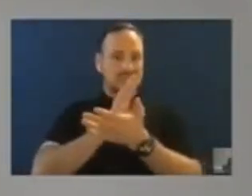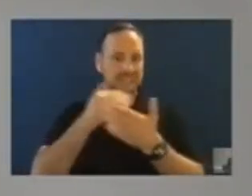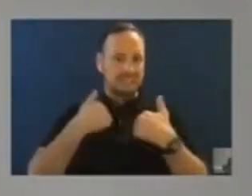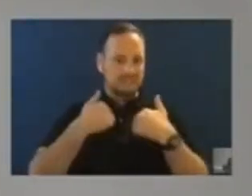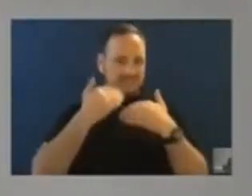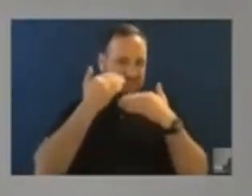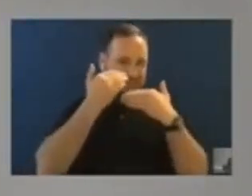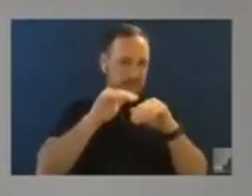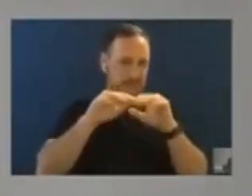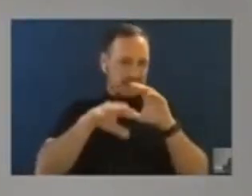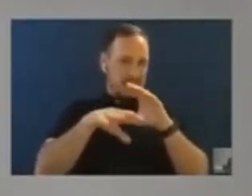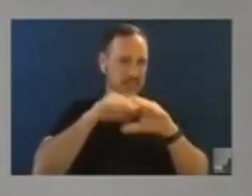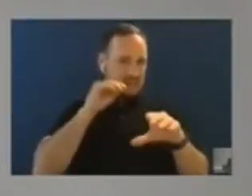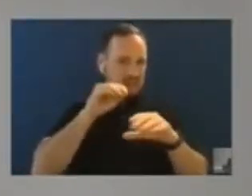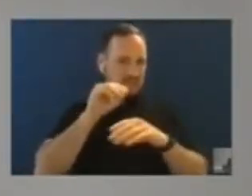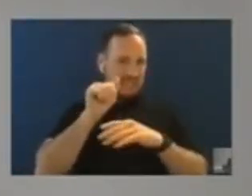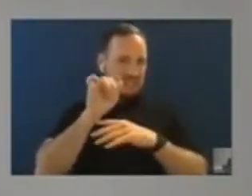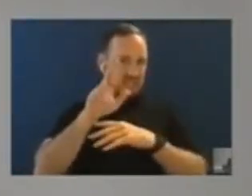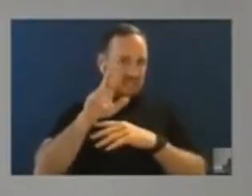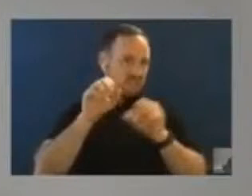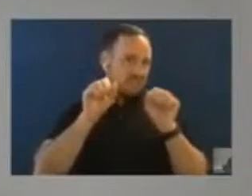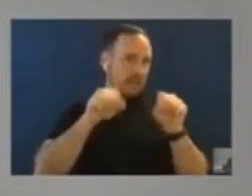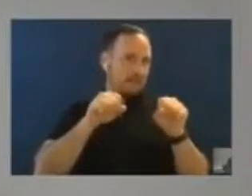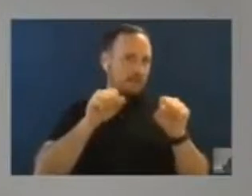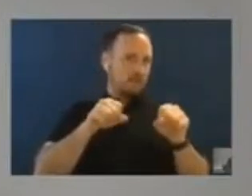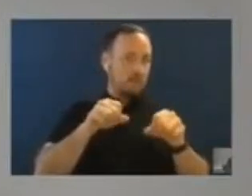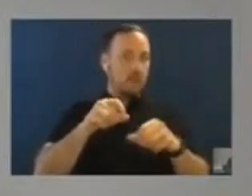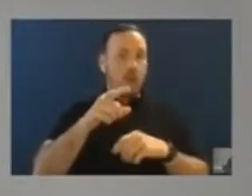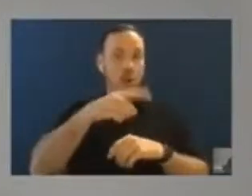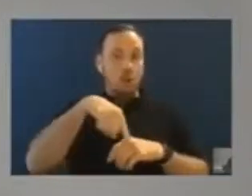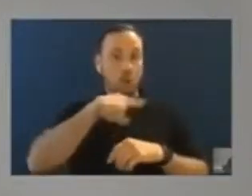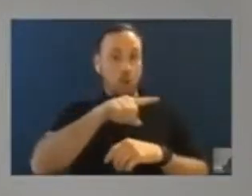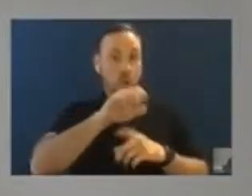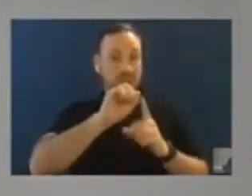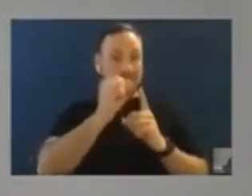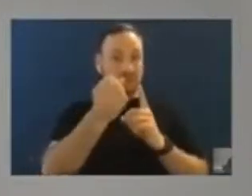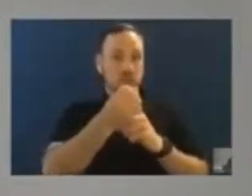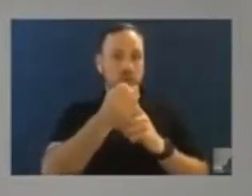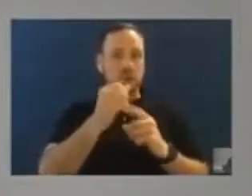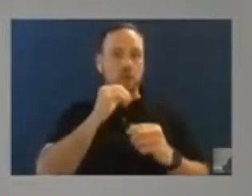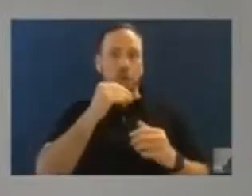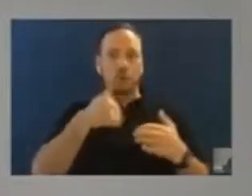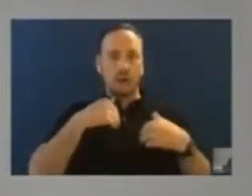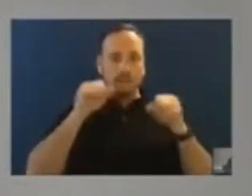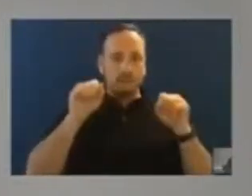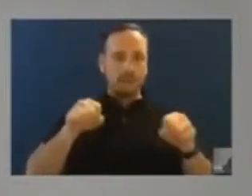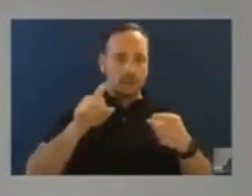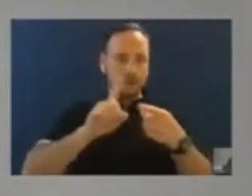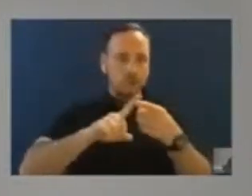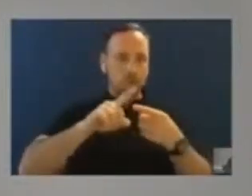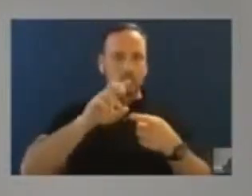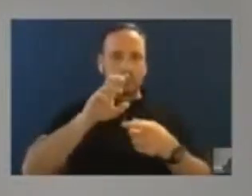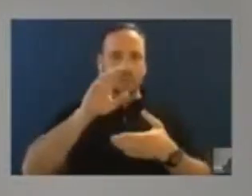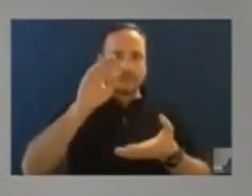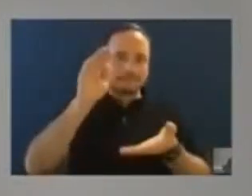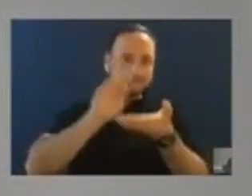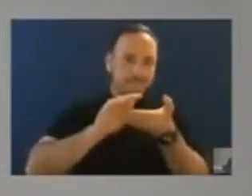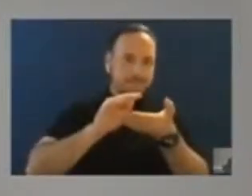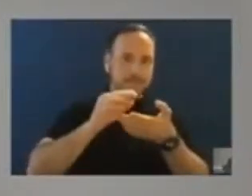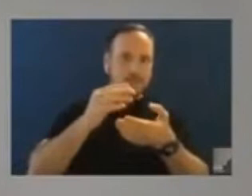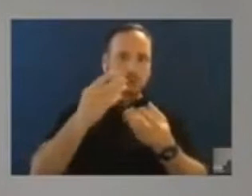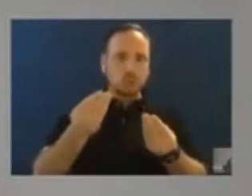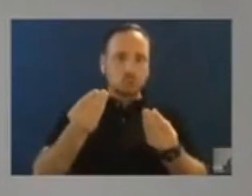those cases, we don't have the ability to dehumidify. And when we get into